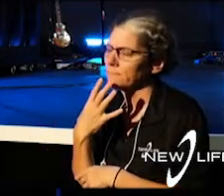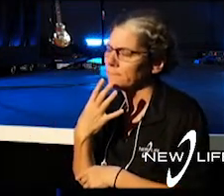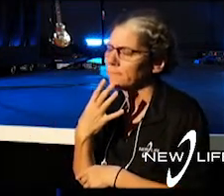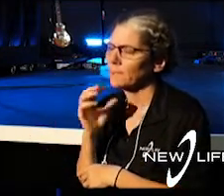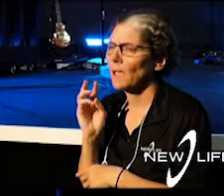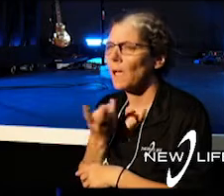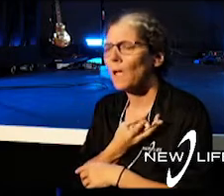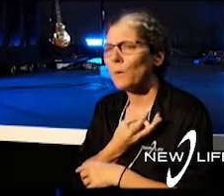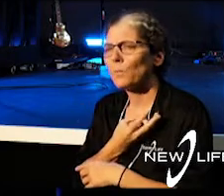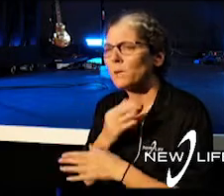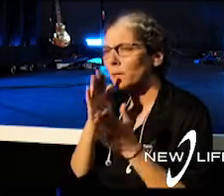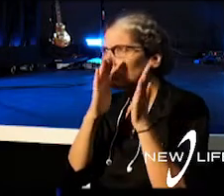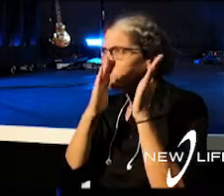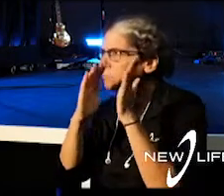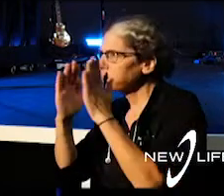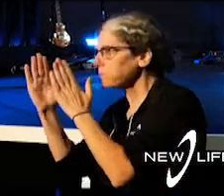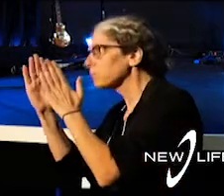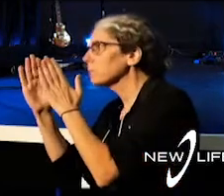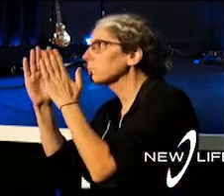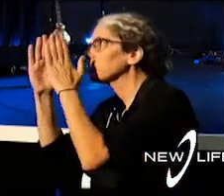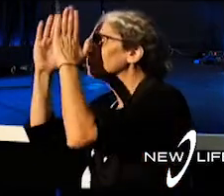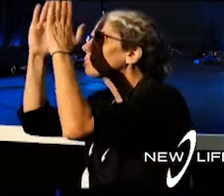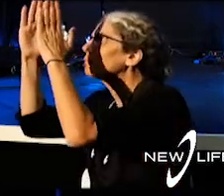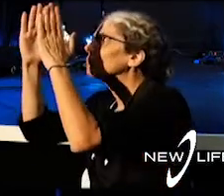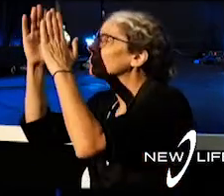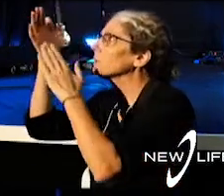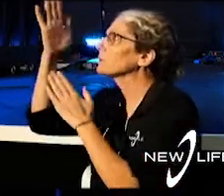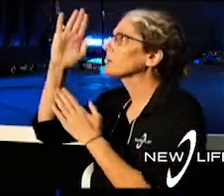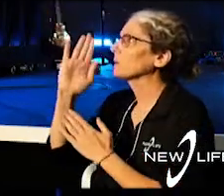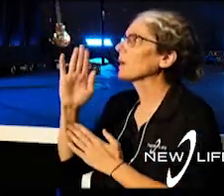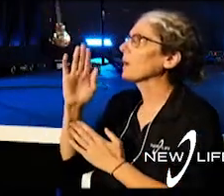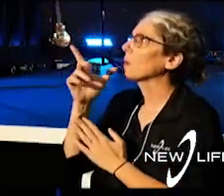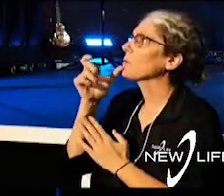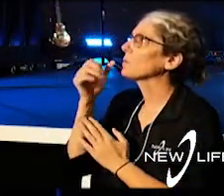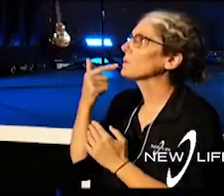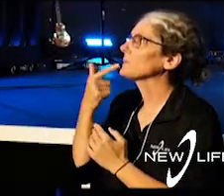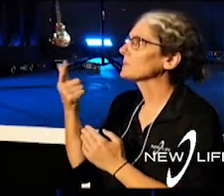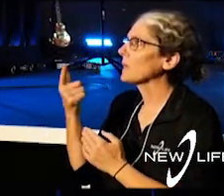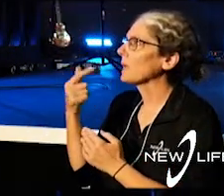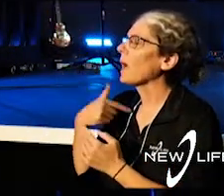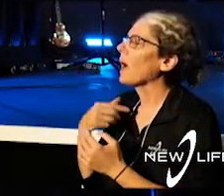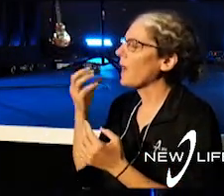And we can point them to a Savior that says, I've got grace for you, can't we?